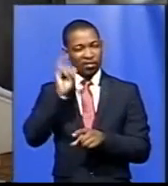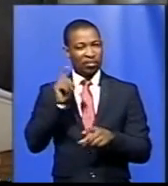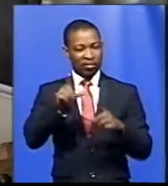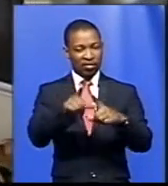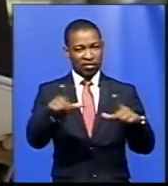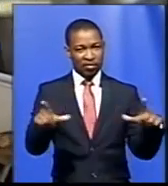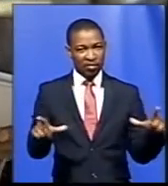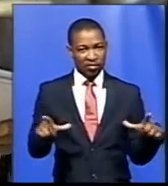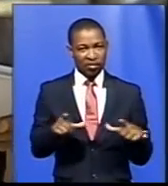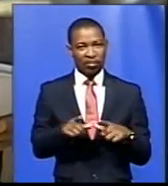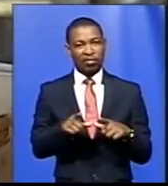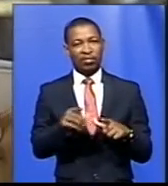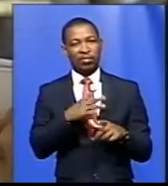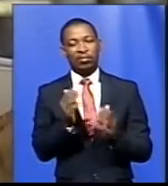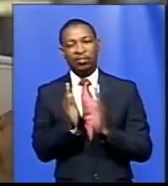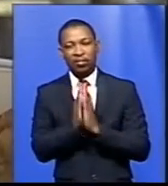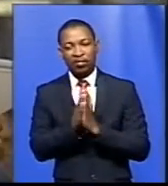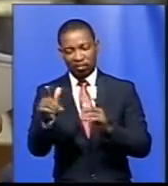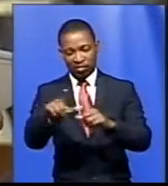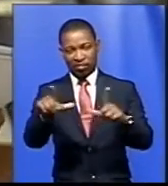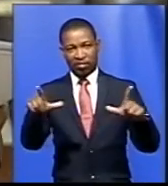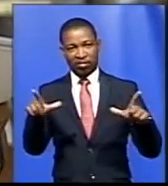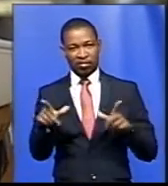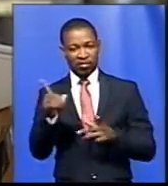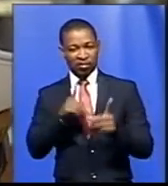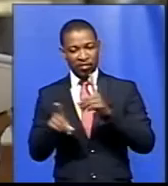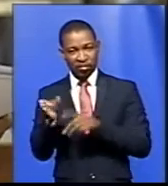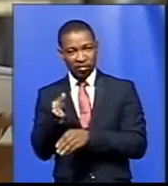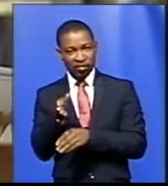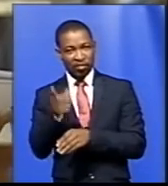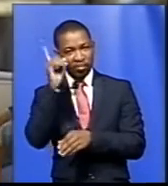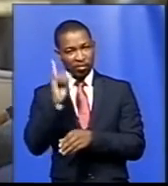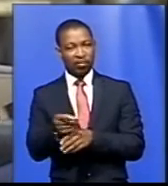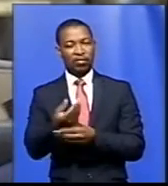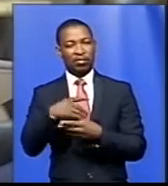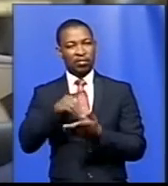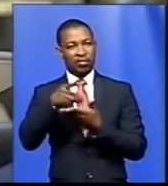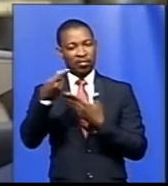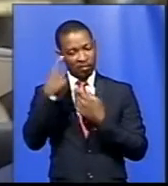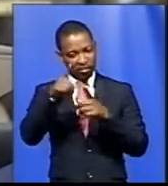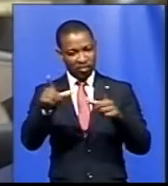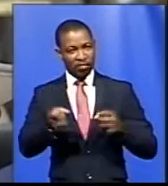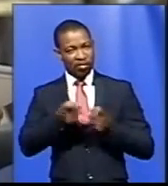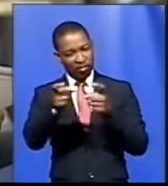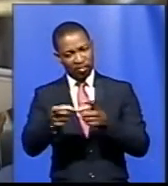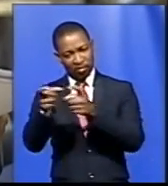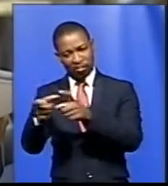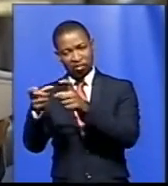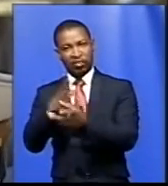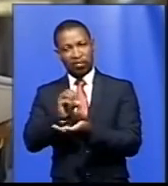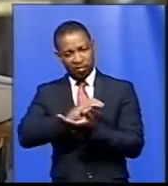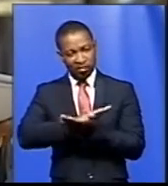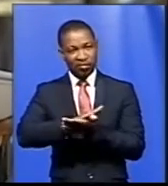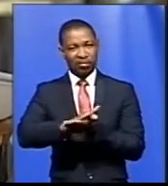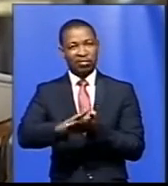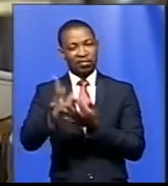I would also appeal to the land authorities throughout the country to expedite the process of land allocation and servicing